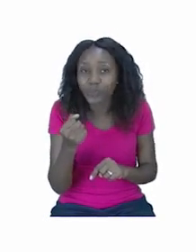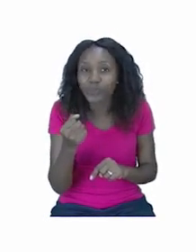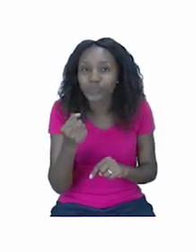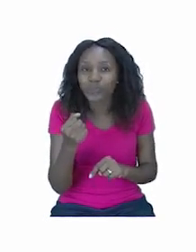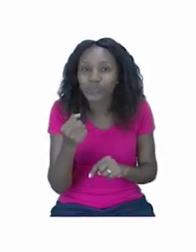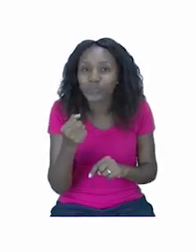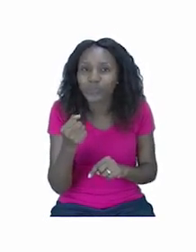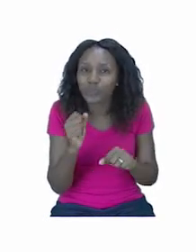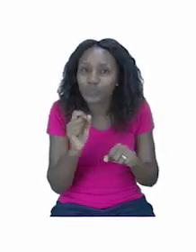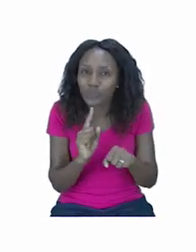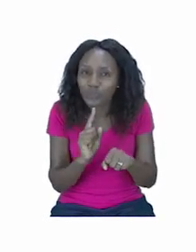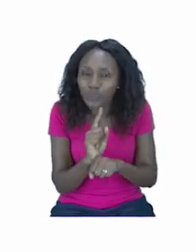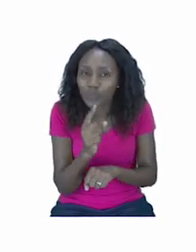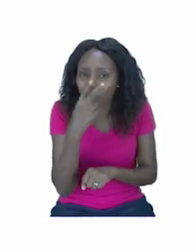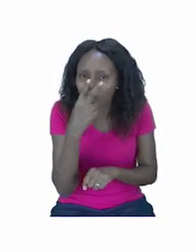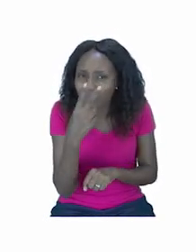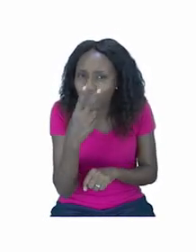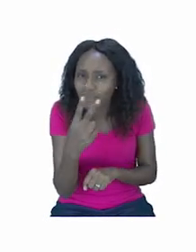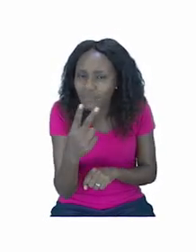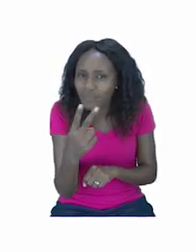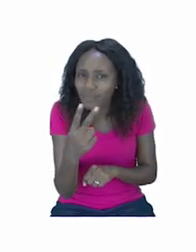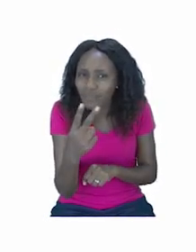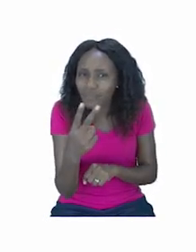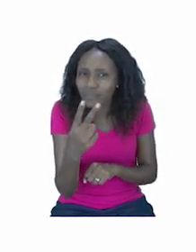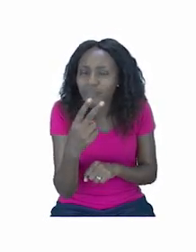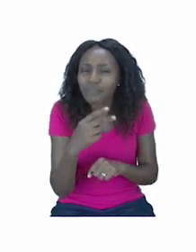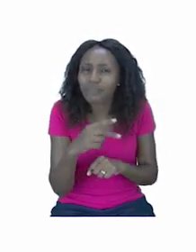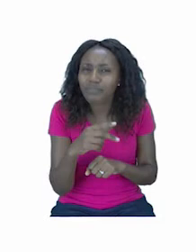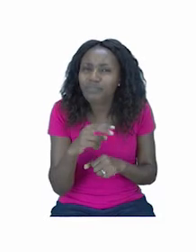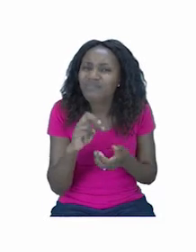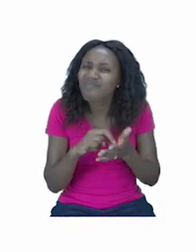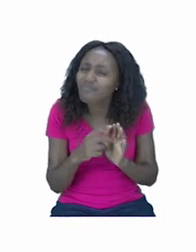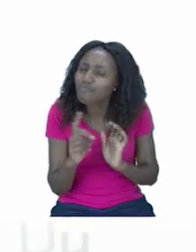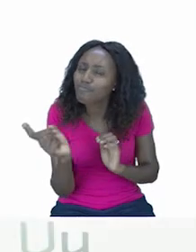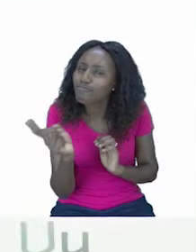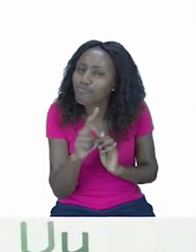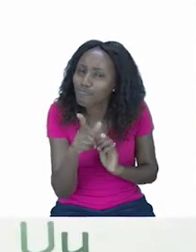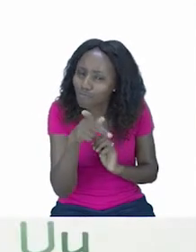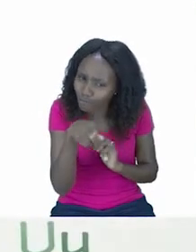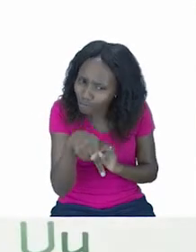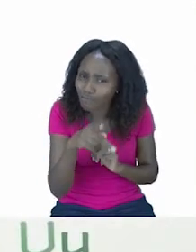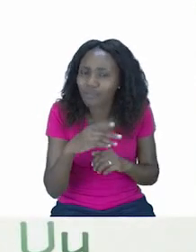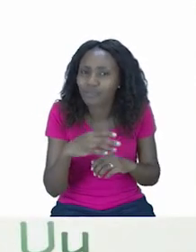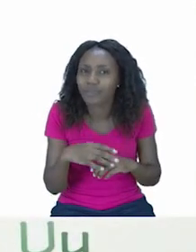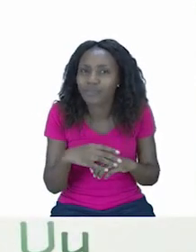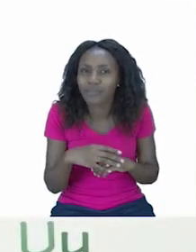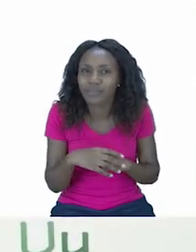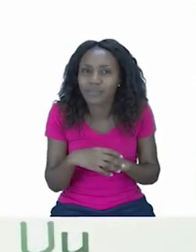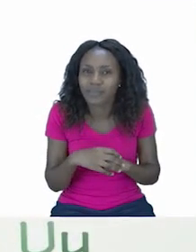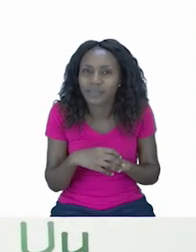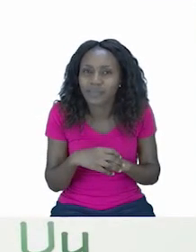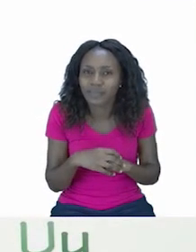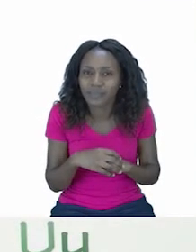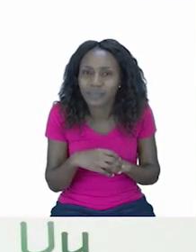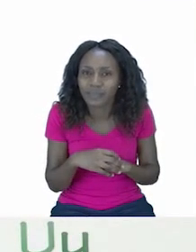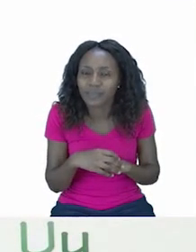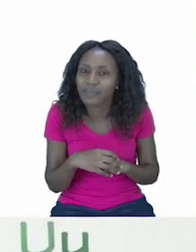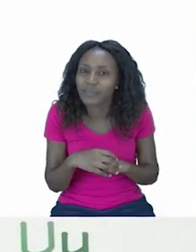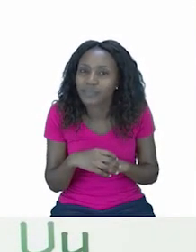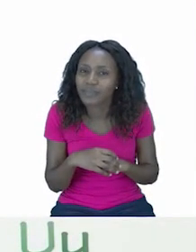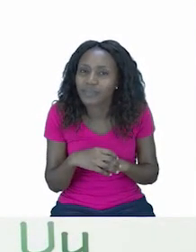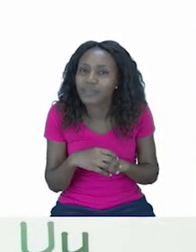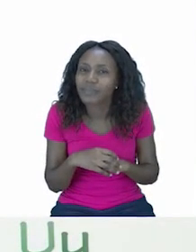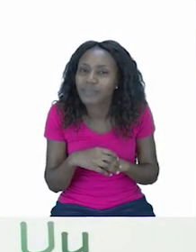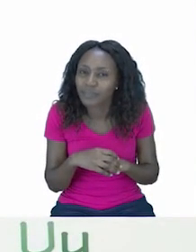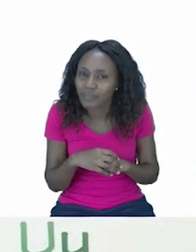first look at the board so that we can understand what the pronoun looks like. The first pronoun that we are going to learn